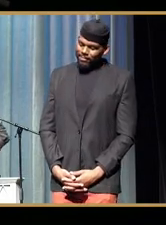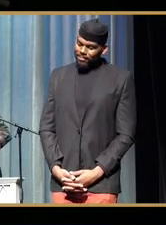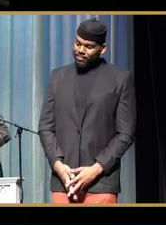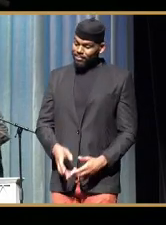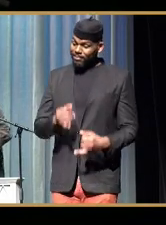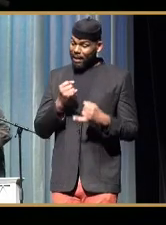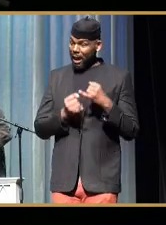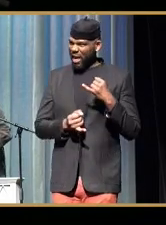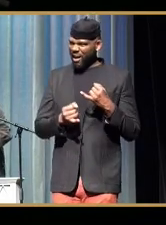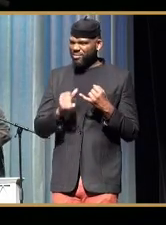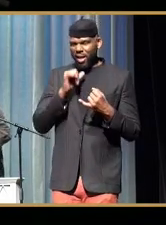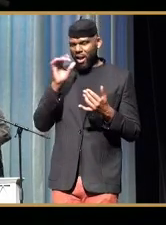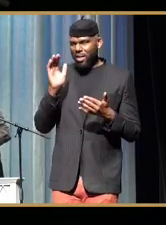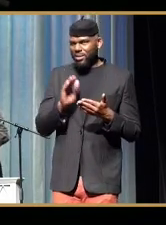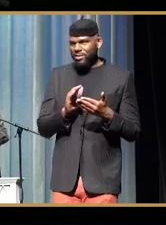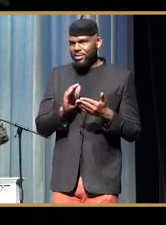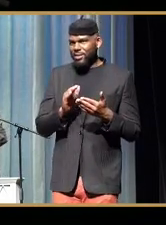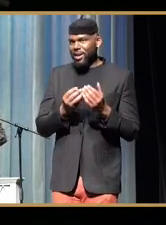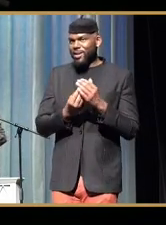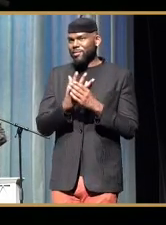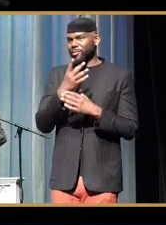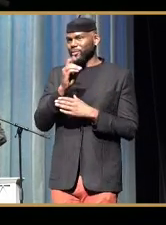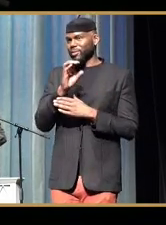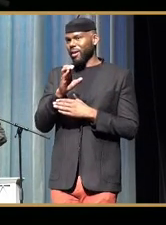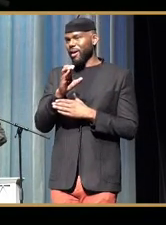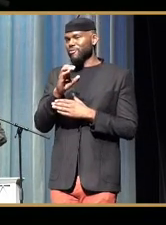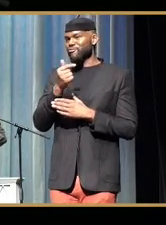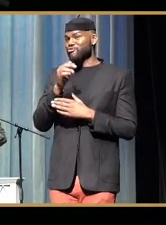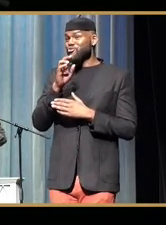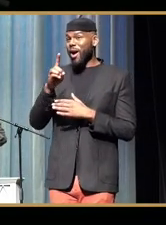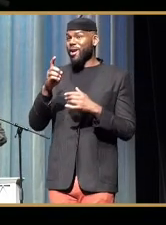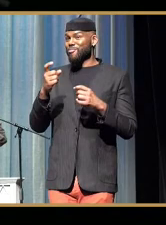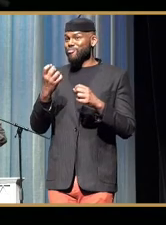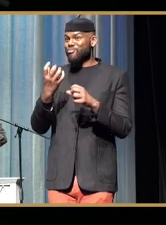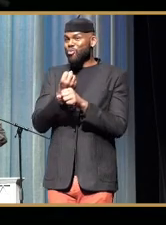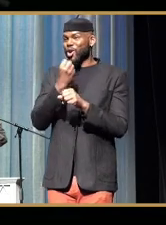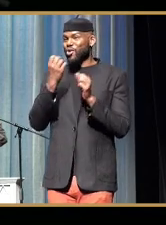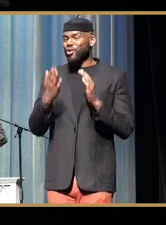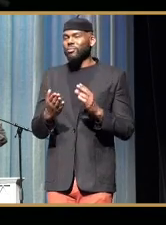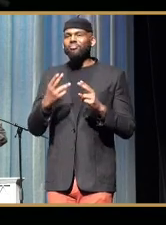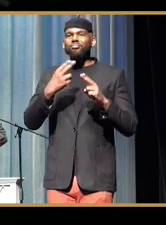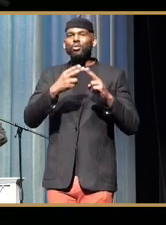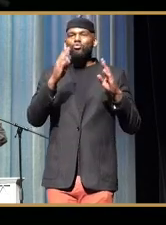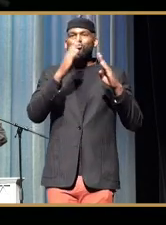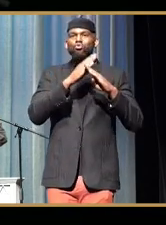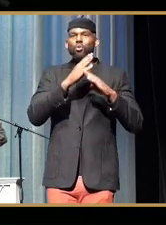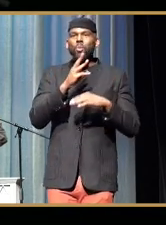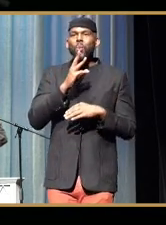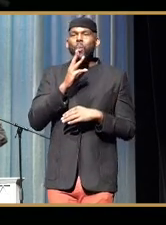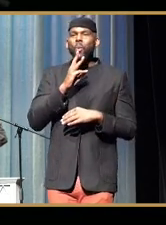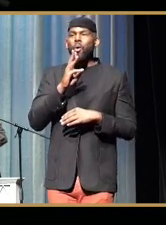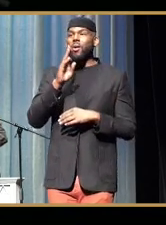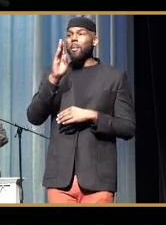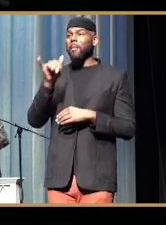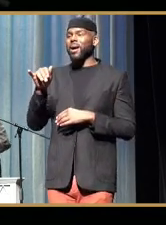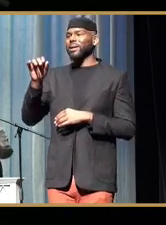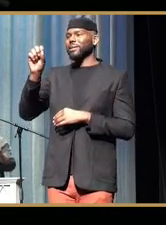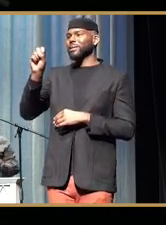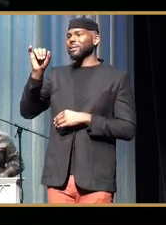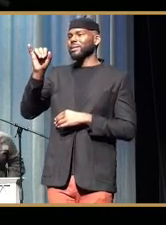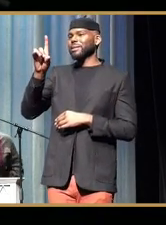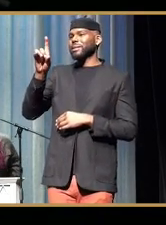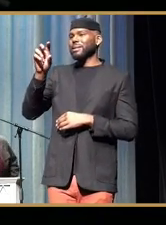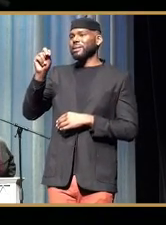And last but not least, the emerging documentary grand prize goes to Troubled Waters by Sydney Heslop.